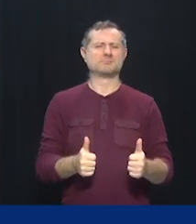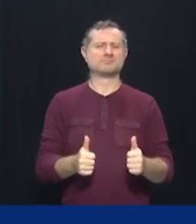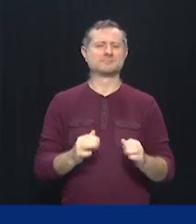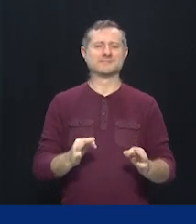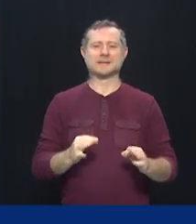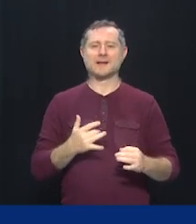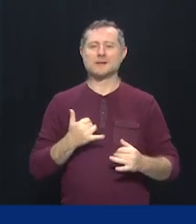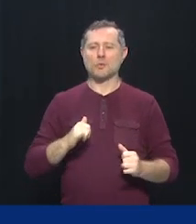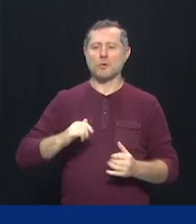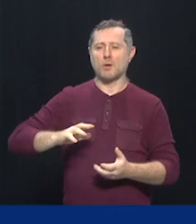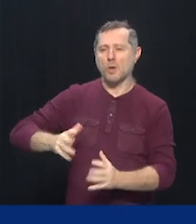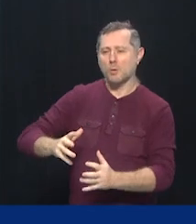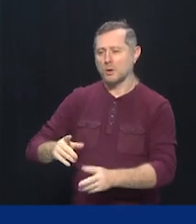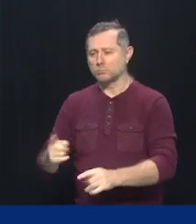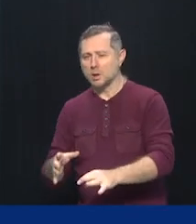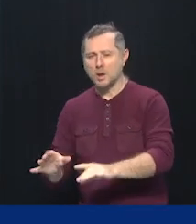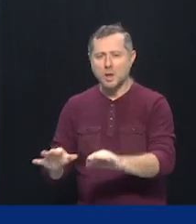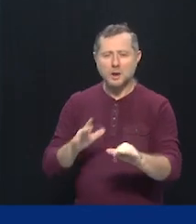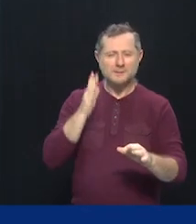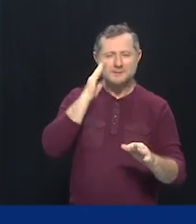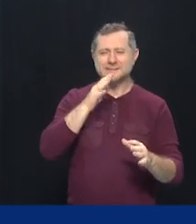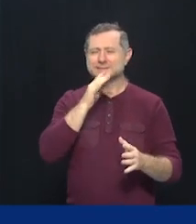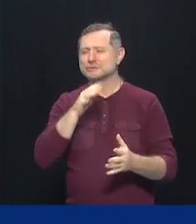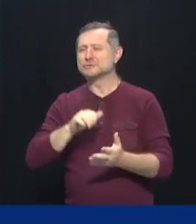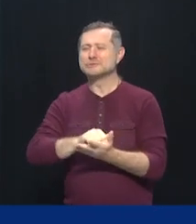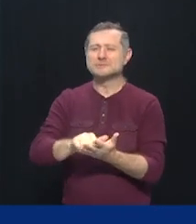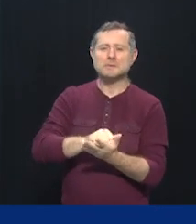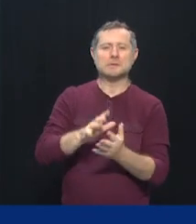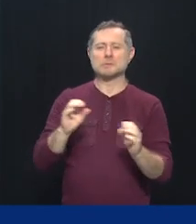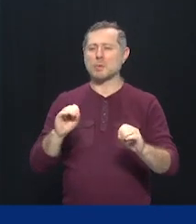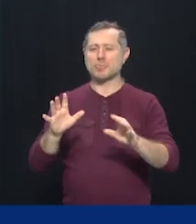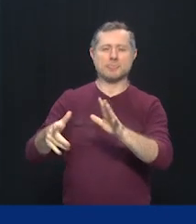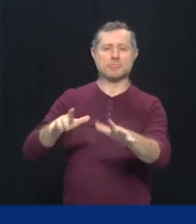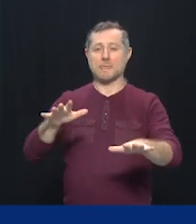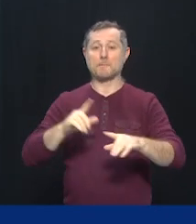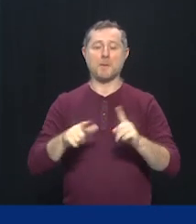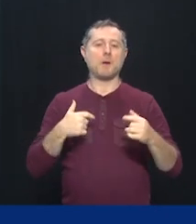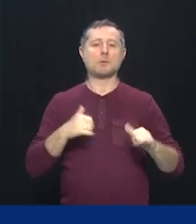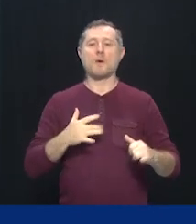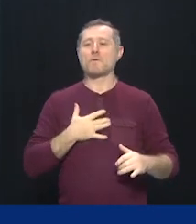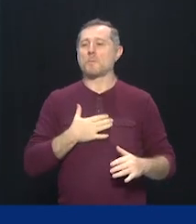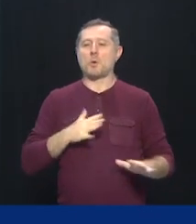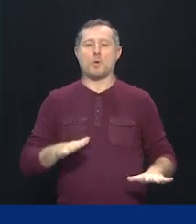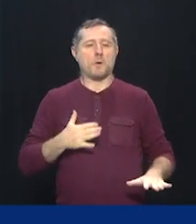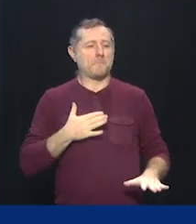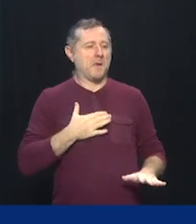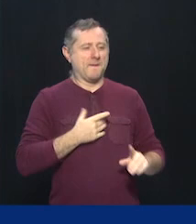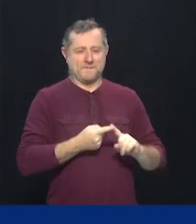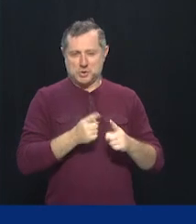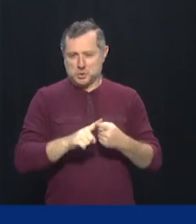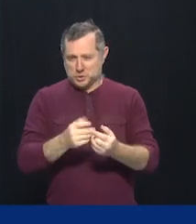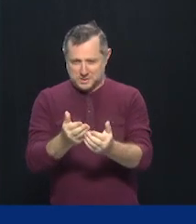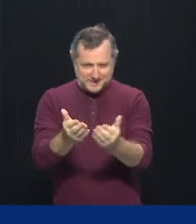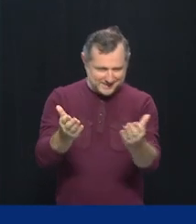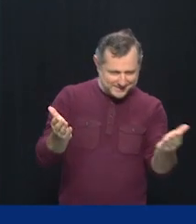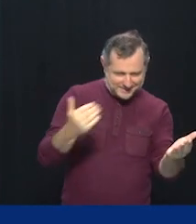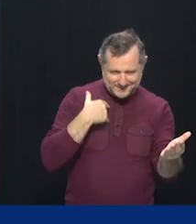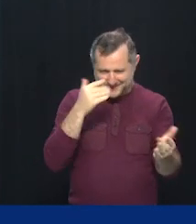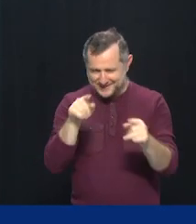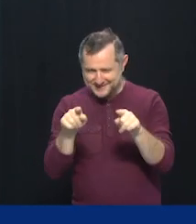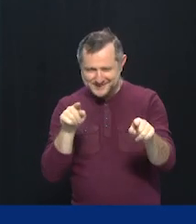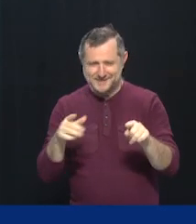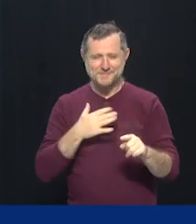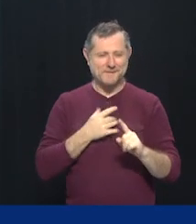dishes. Nothing changes. But I'm so happy to be among my friends, and I consider you all friends because even before